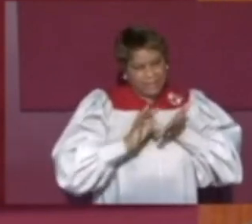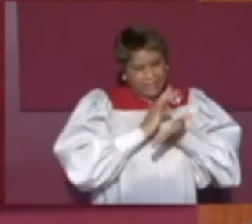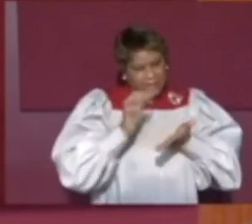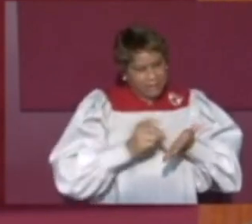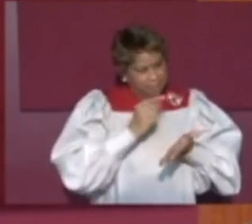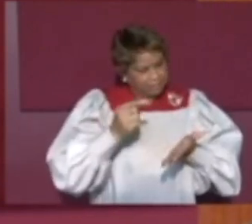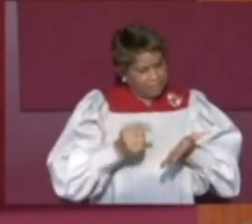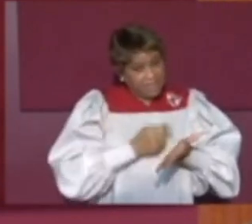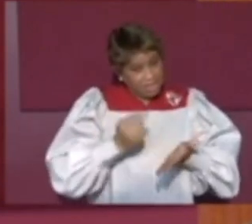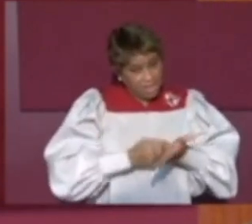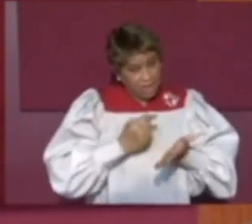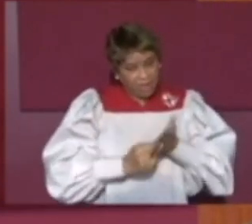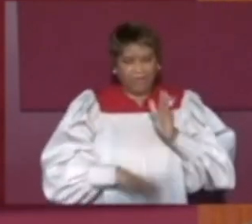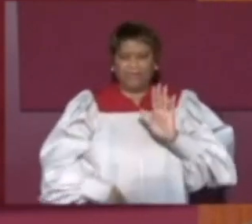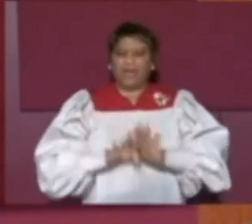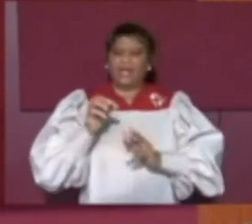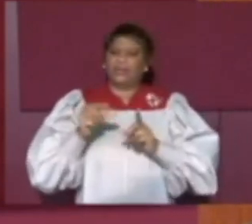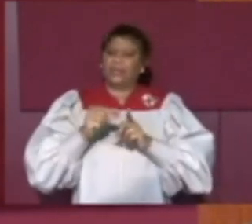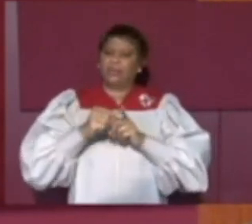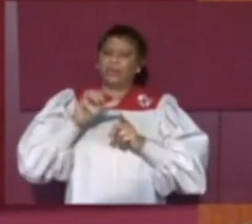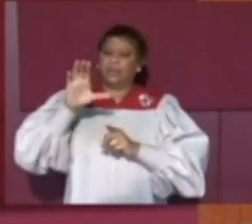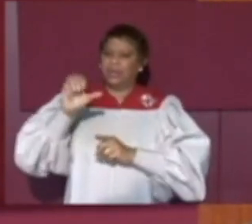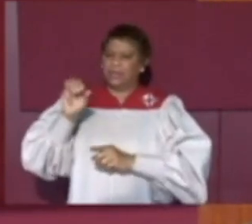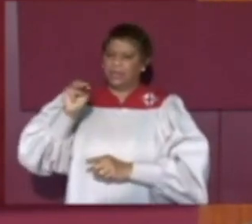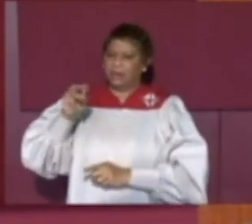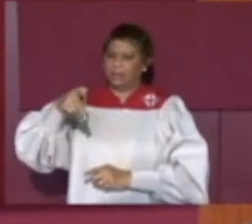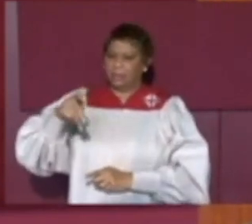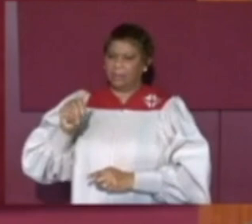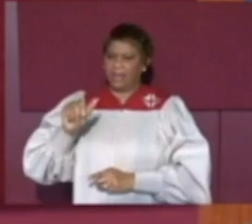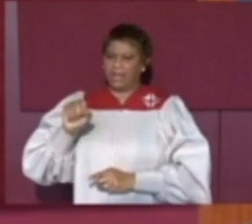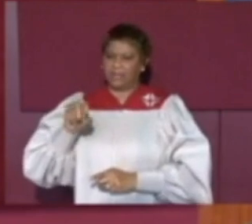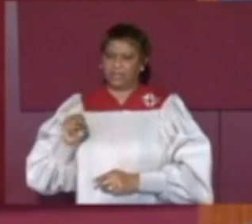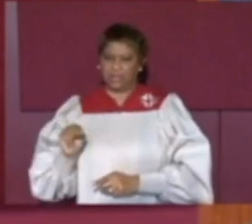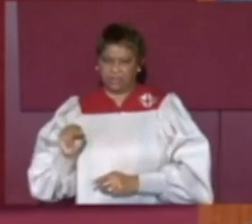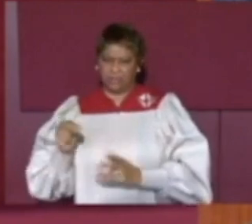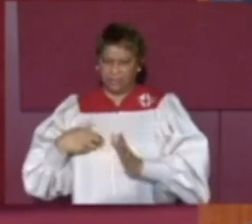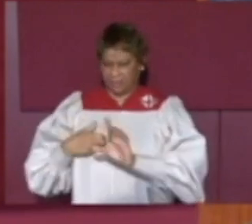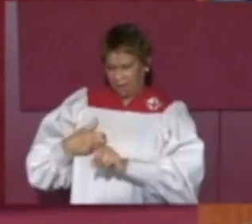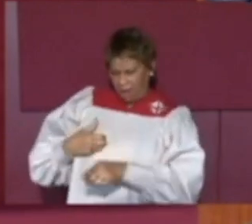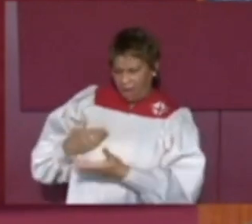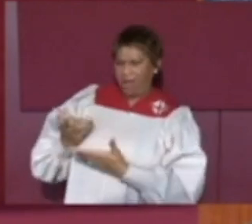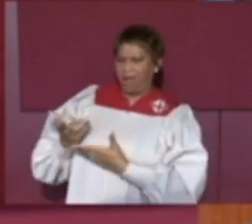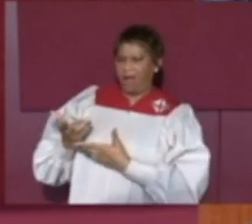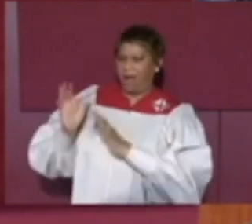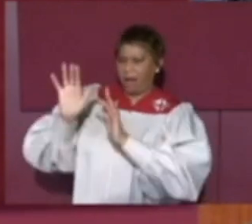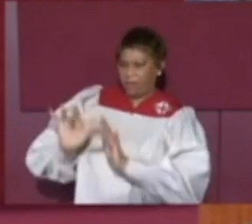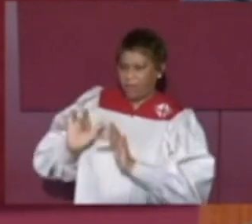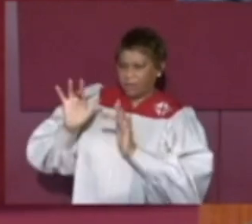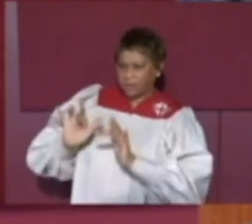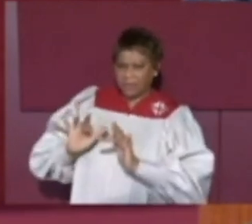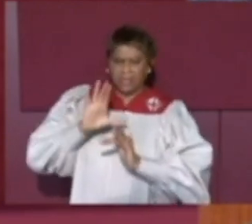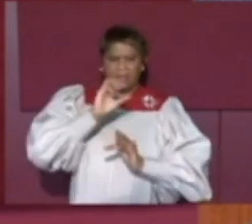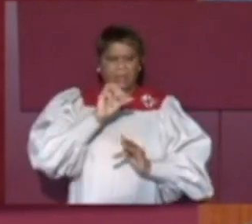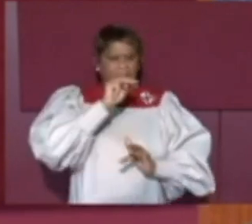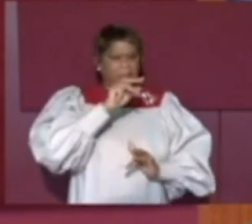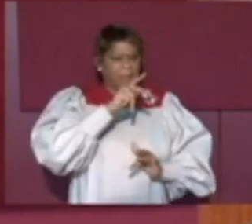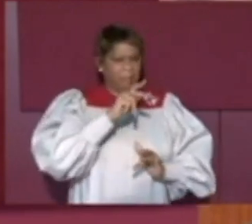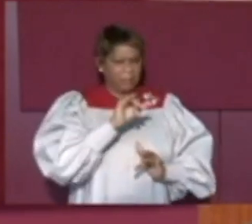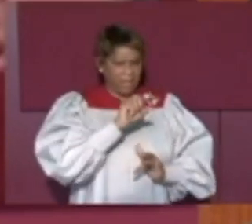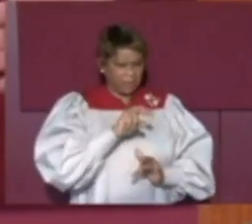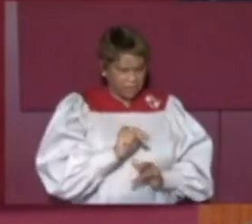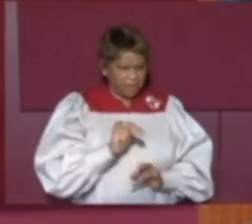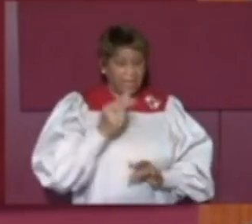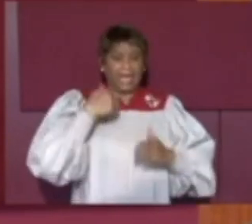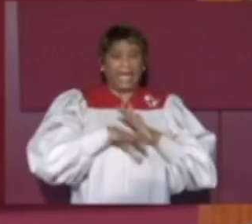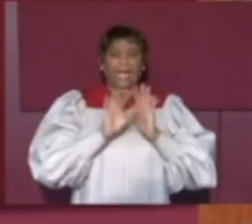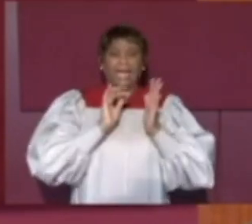look up mercy, you'll see the word compassion. And oftentimes, when you see the word mercy in the Bible,